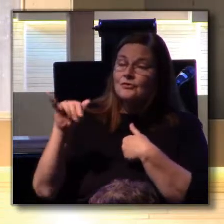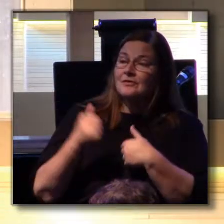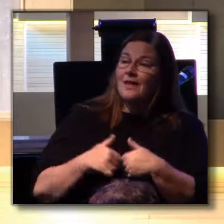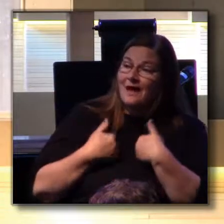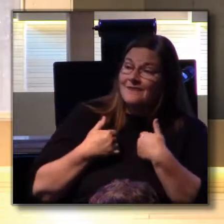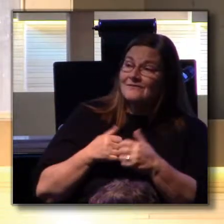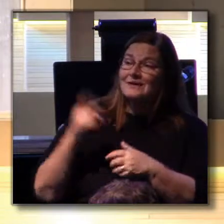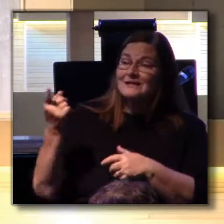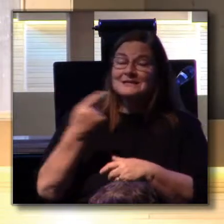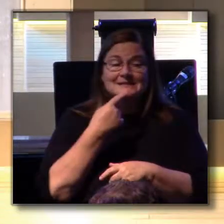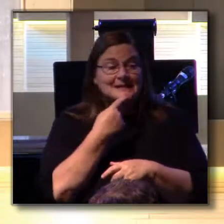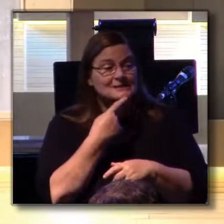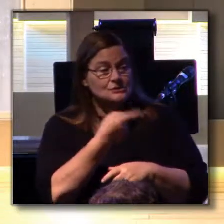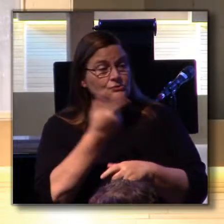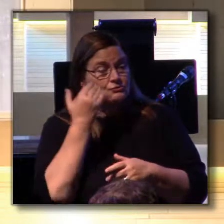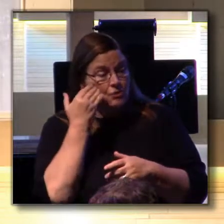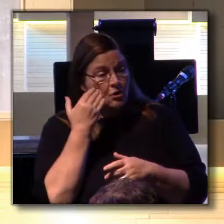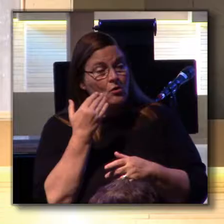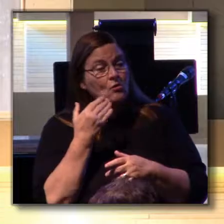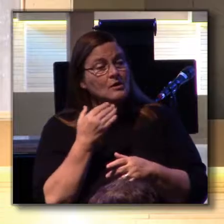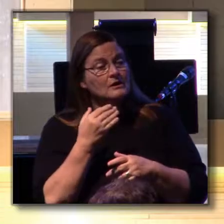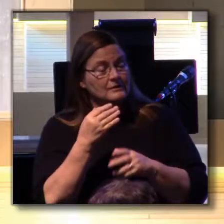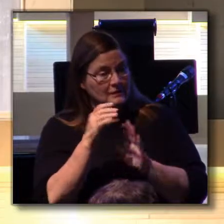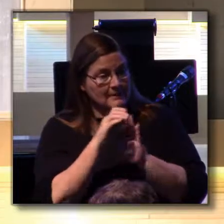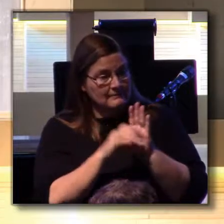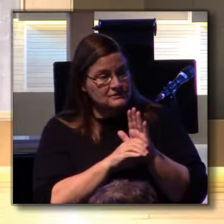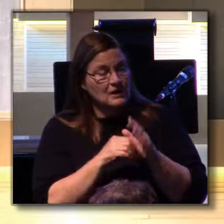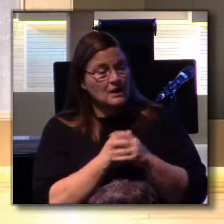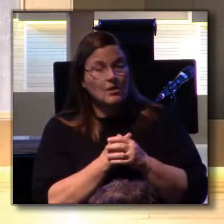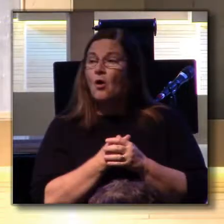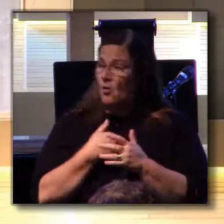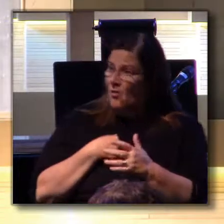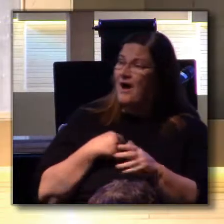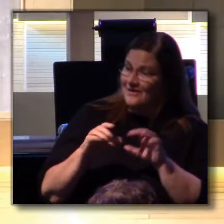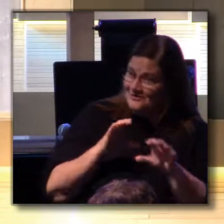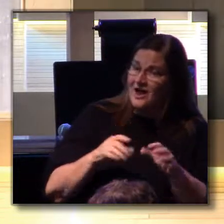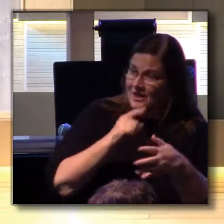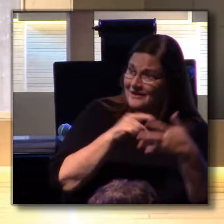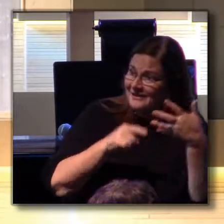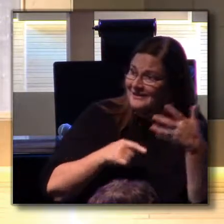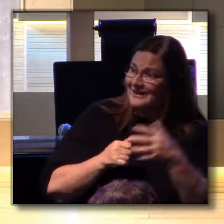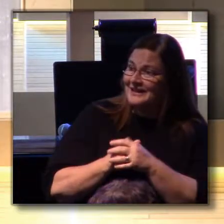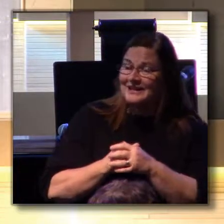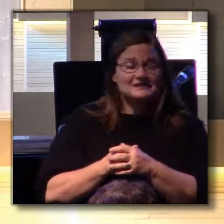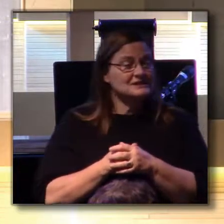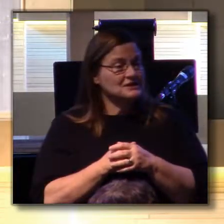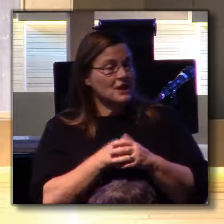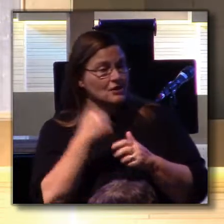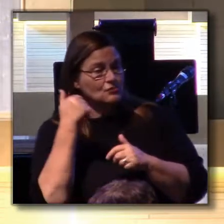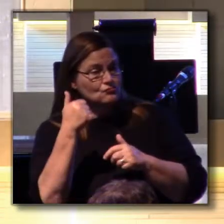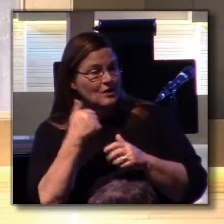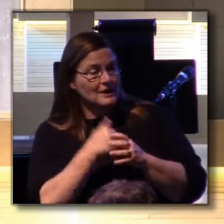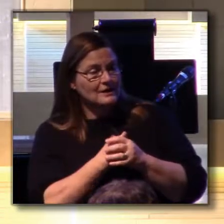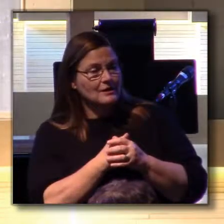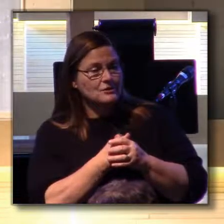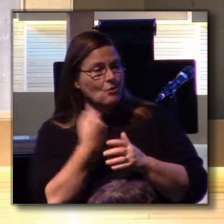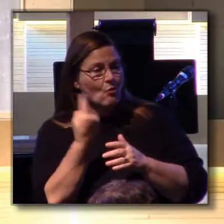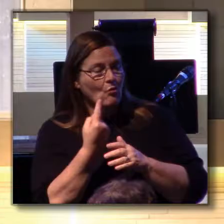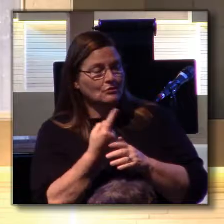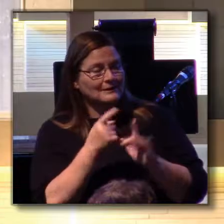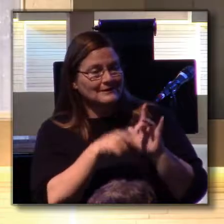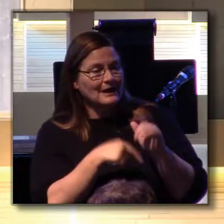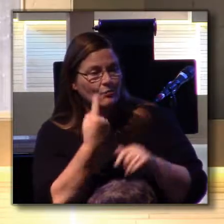Yeshua says, "You know what the word says?" And he says, "I've kept all those things." And he says, "Great, you're missing only one thing." And the guy's